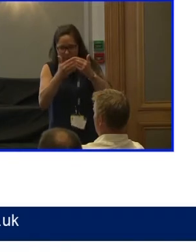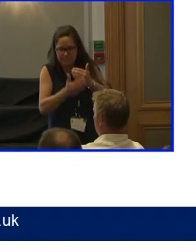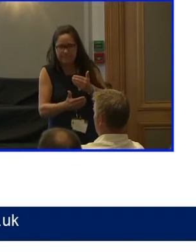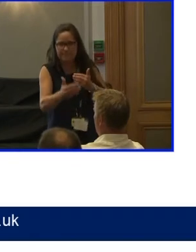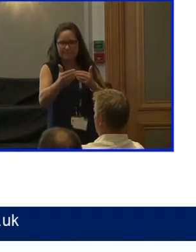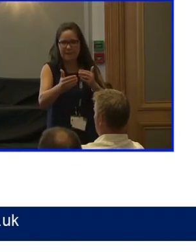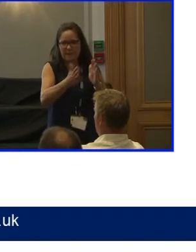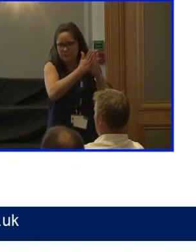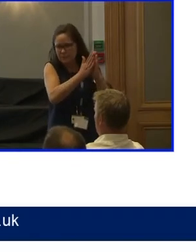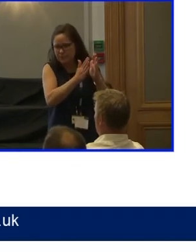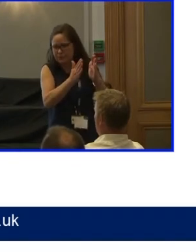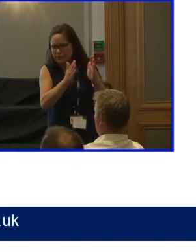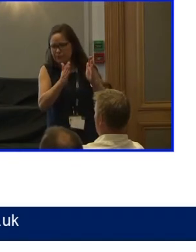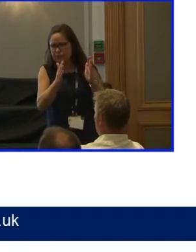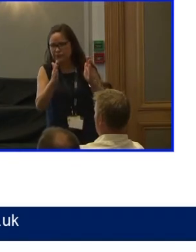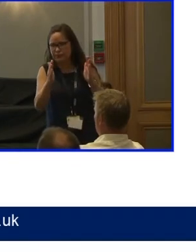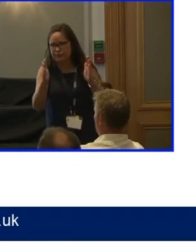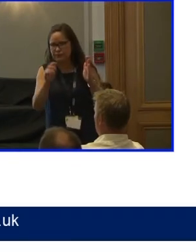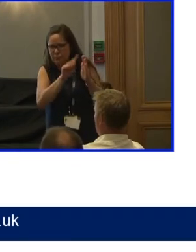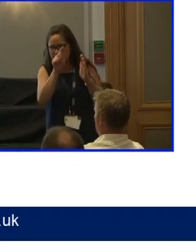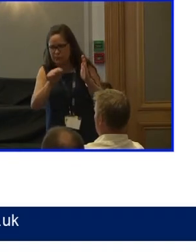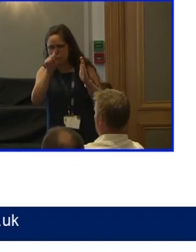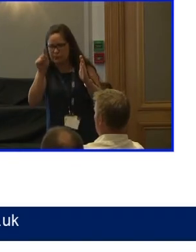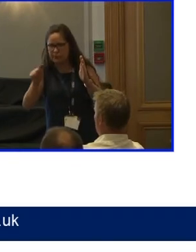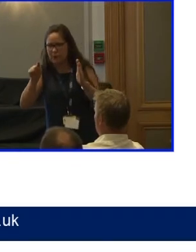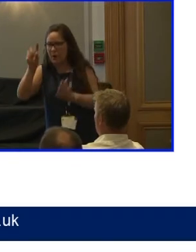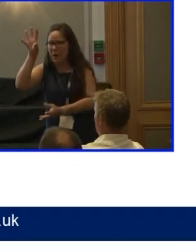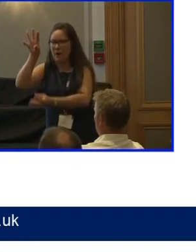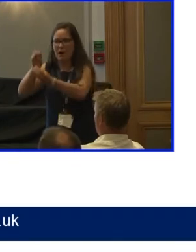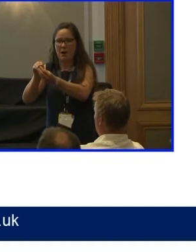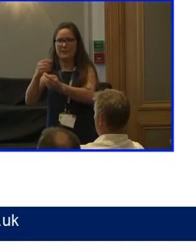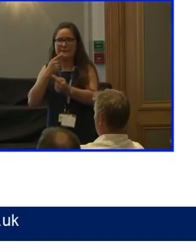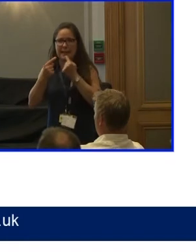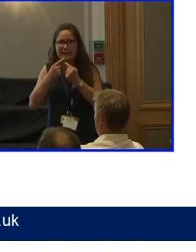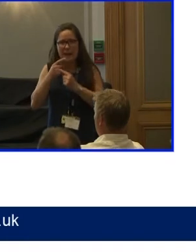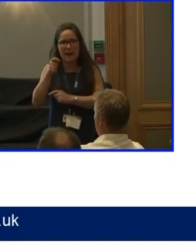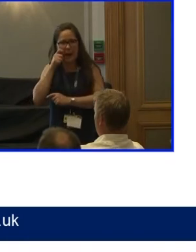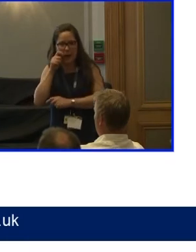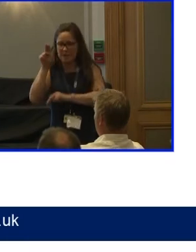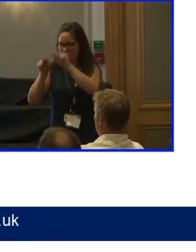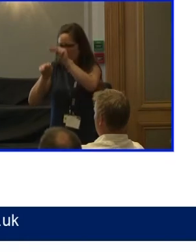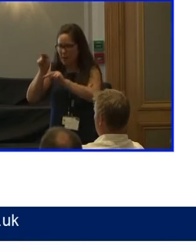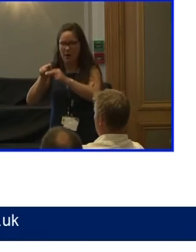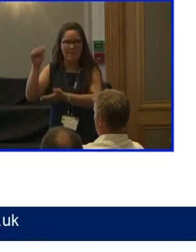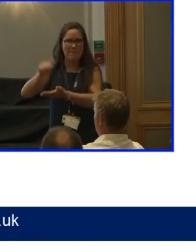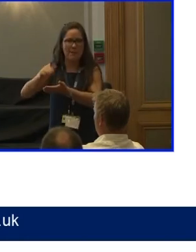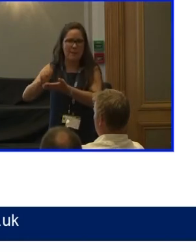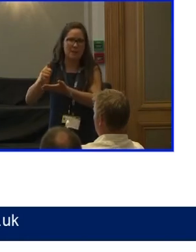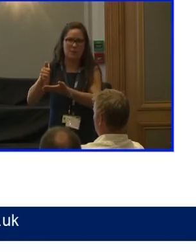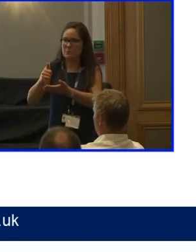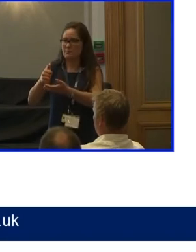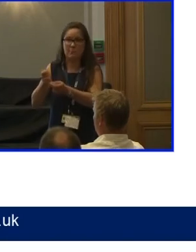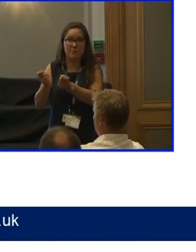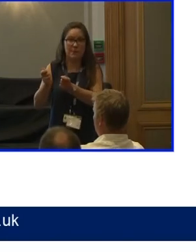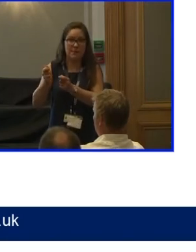all the way on the right, it's at the point where the trial has been completed, you've collected the data has been analyzed, results have been published, and the data